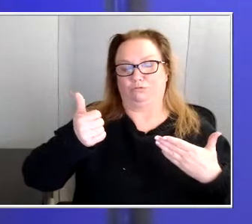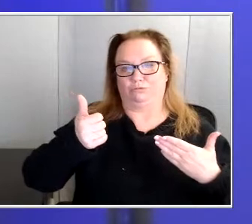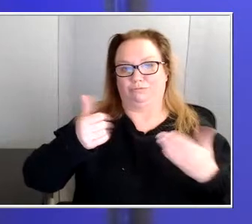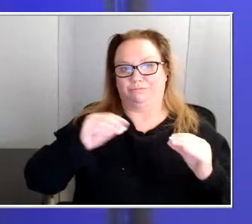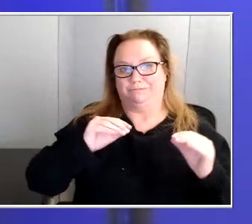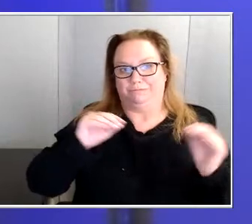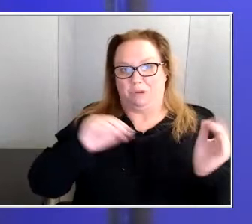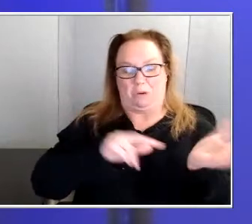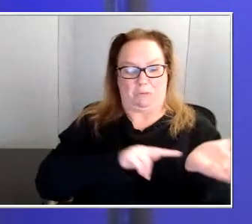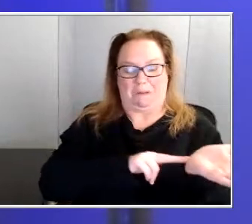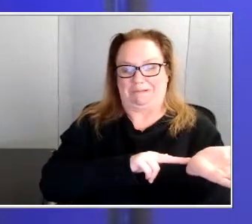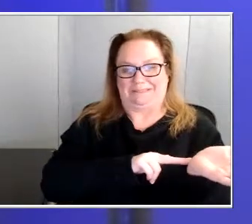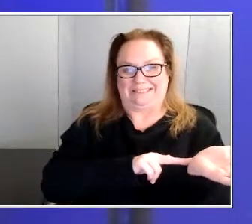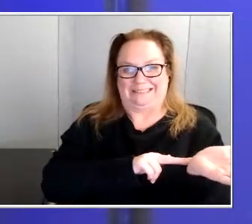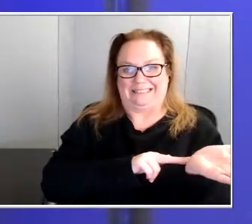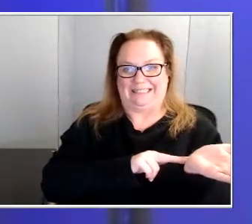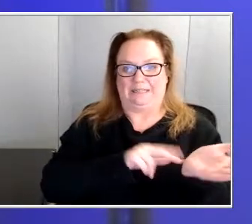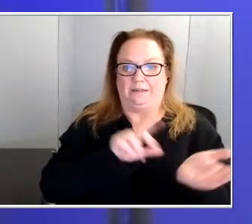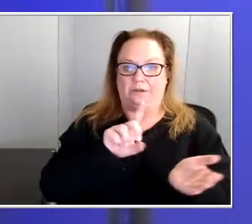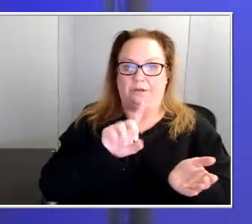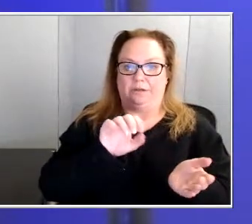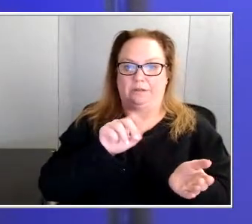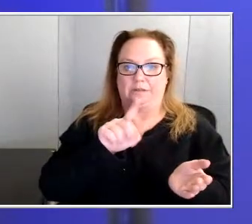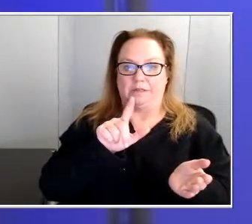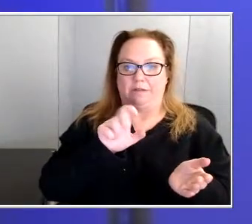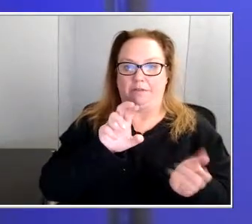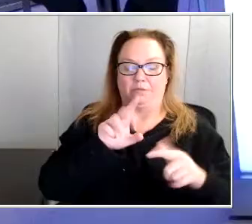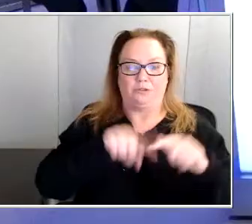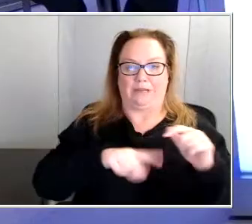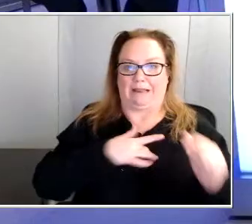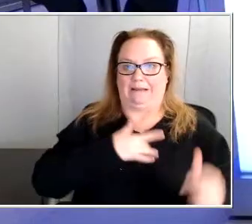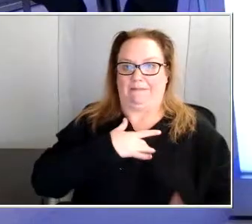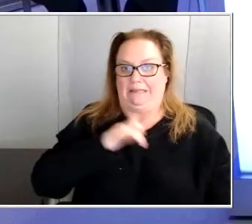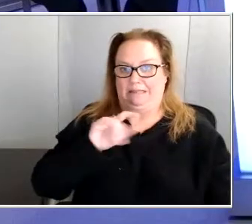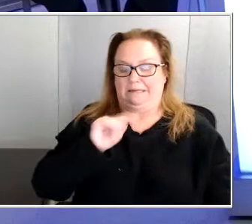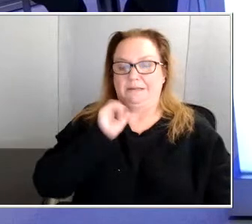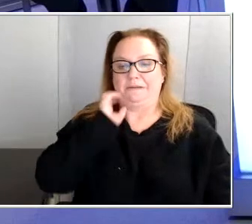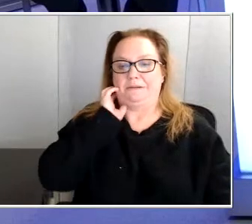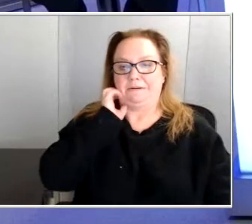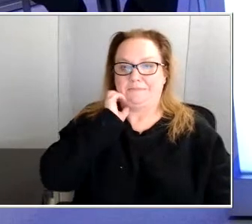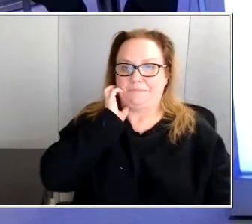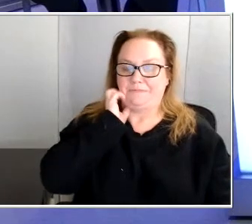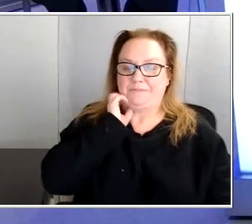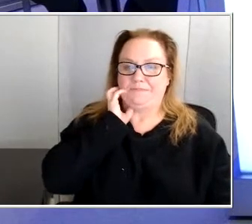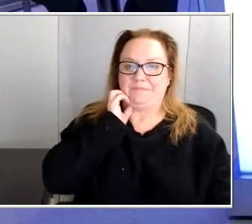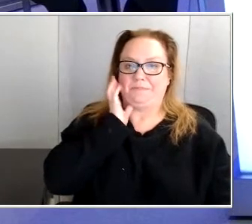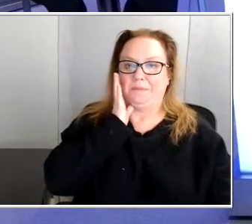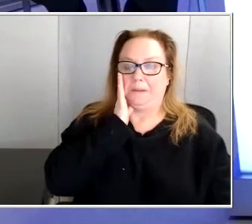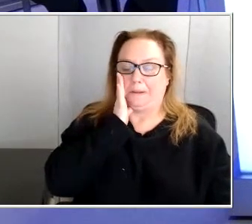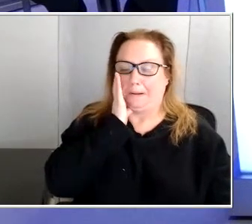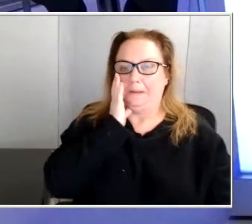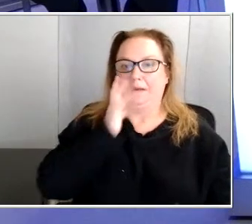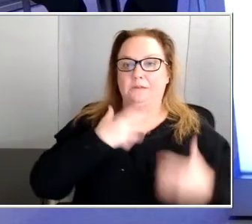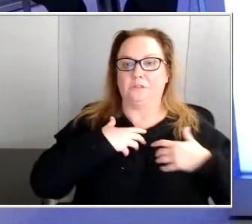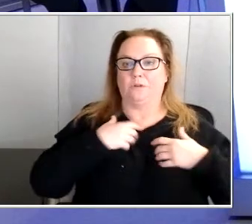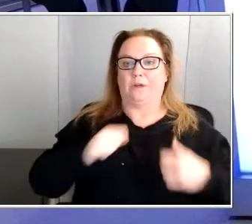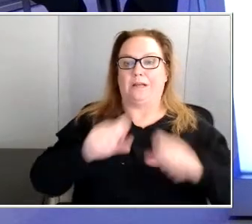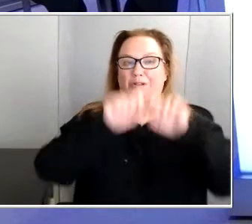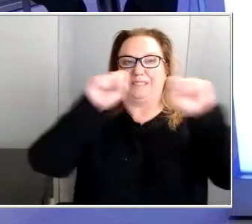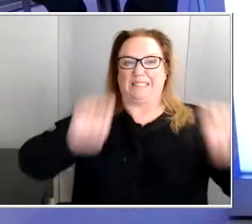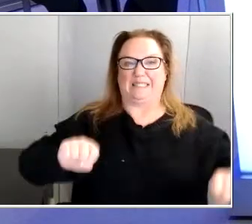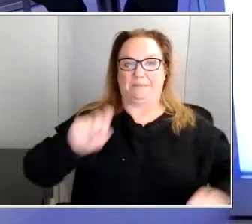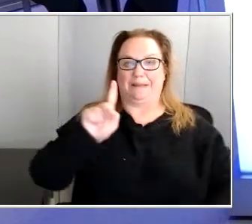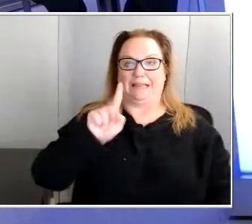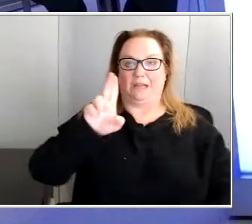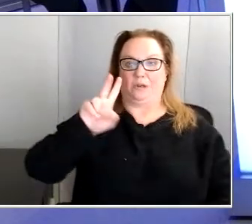can Doppler it, but you can't actually feel it. That's remarkable. So Dr. Danner, the health system ranks second in the nation for a shorter